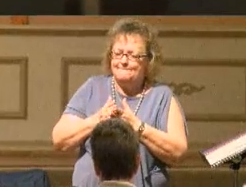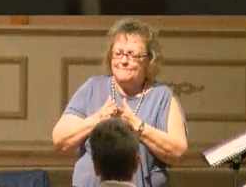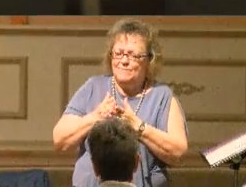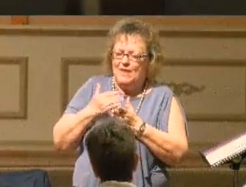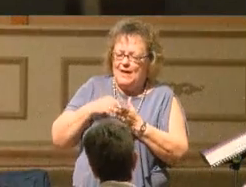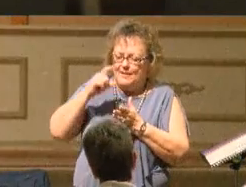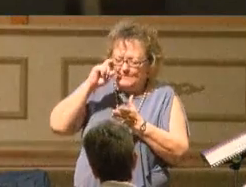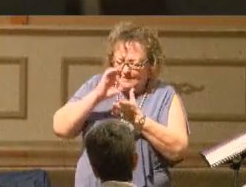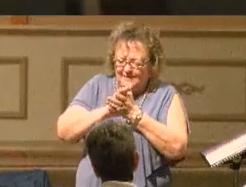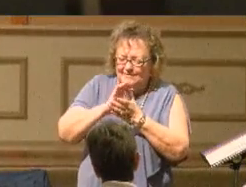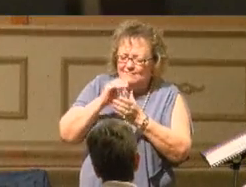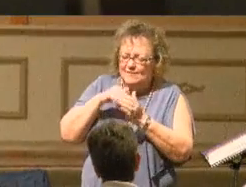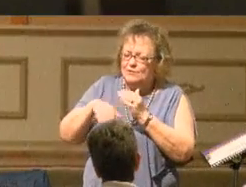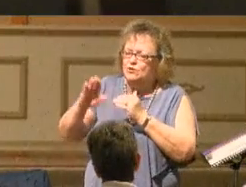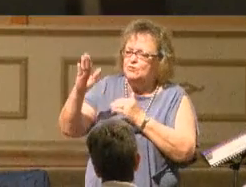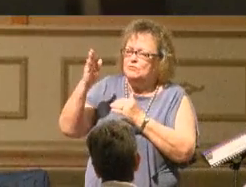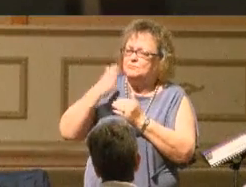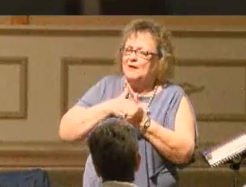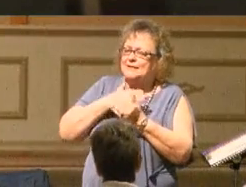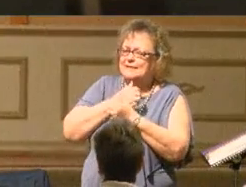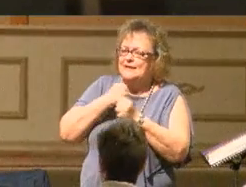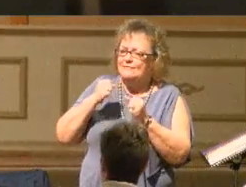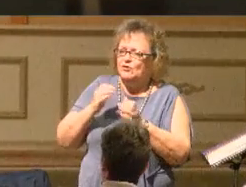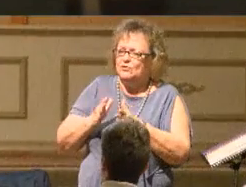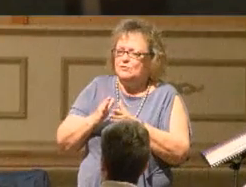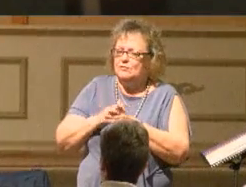I believe in you as my Savior.